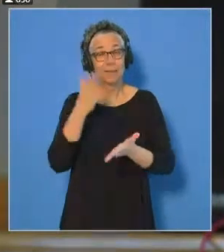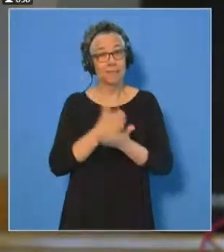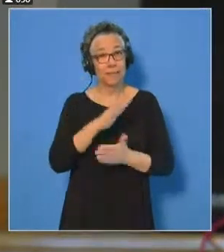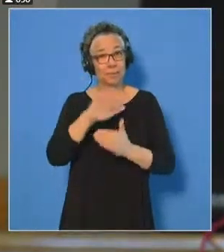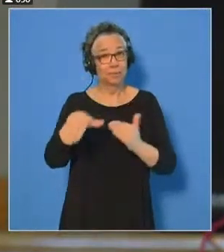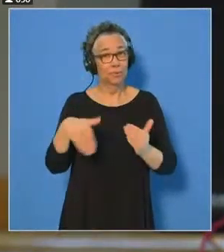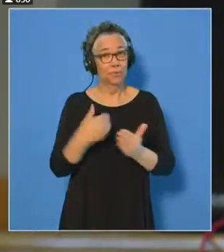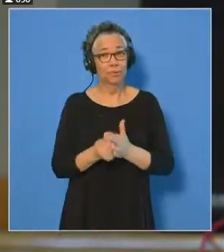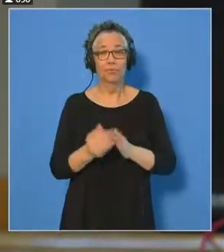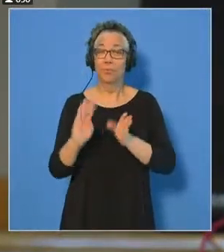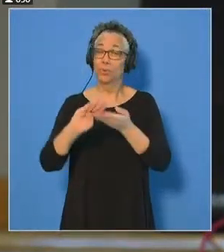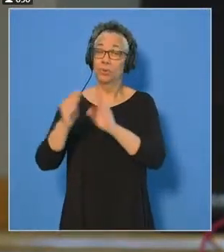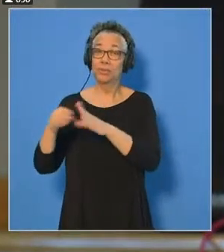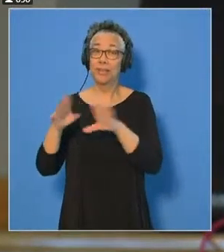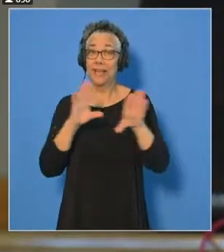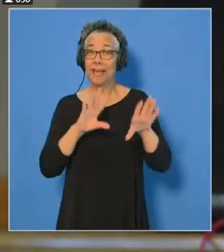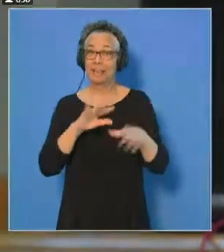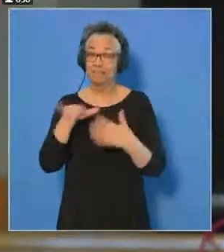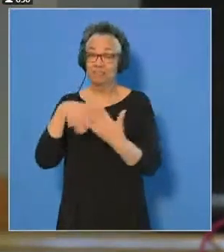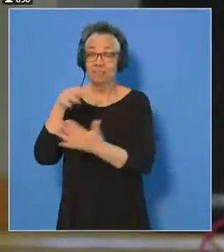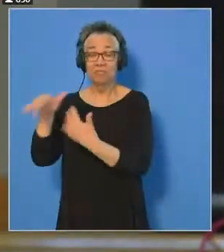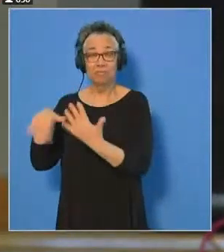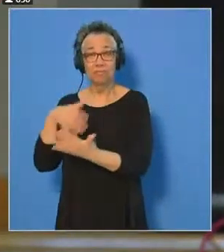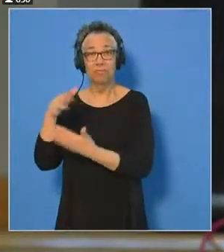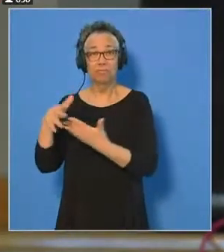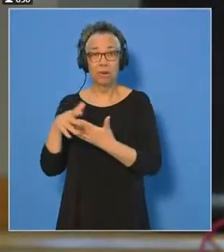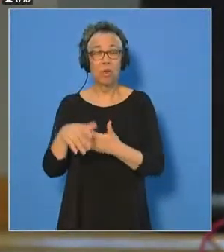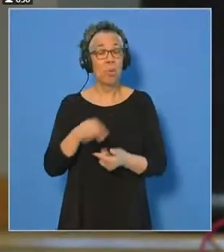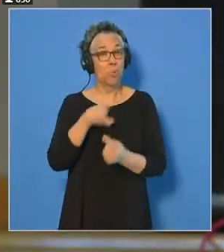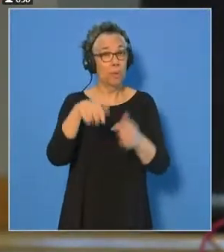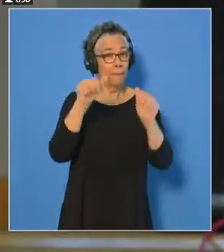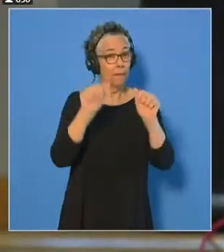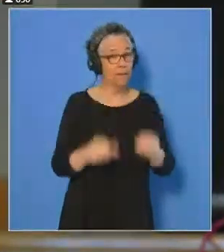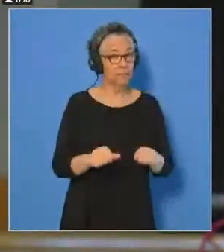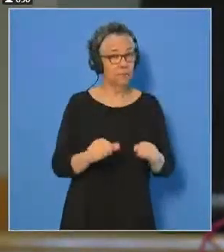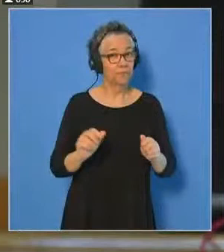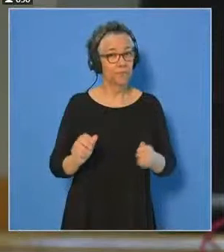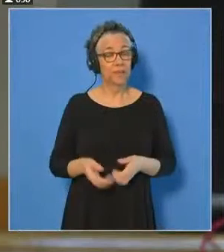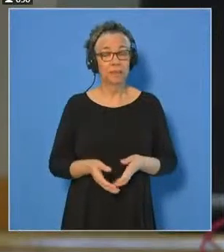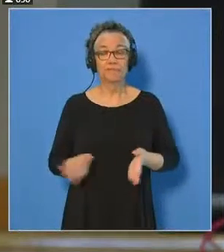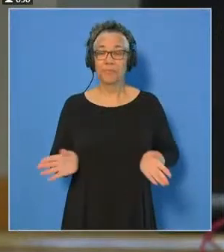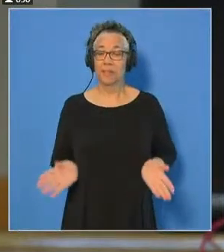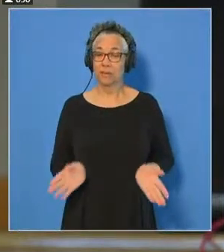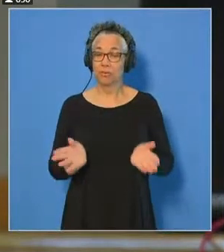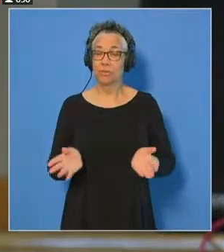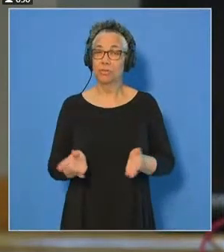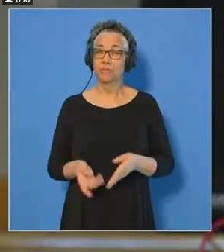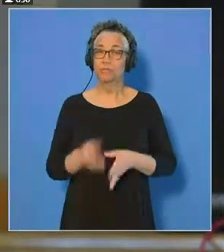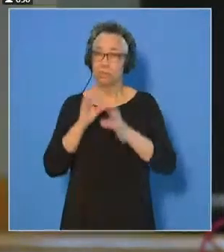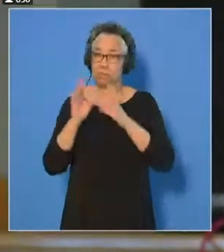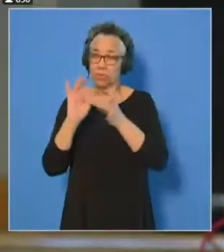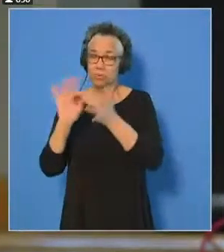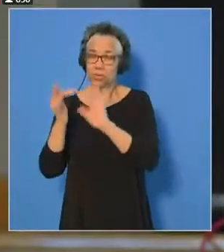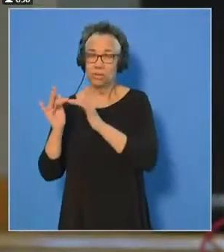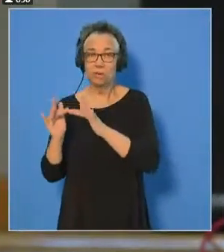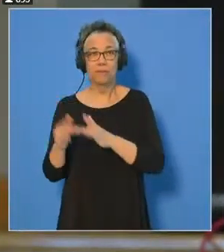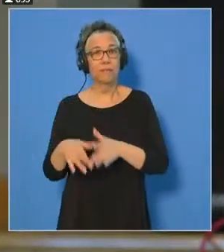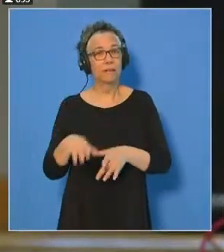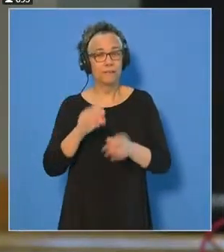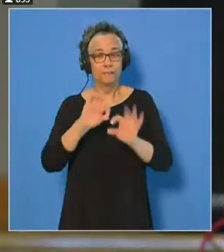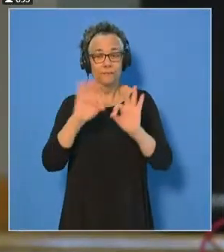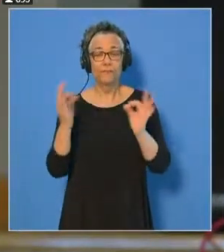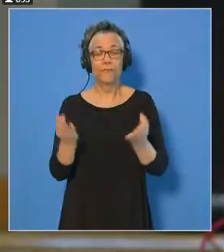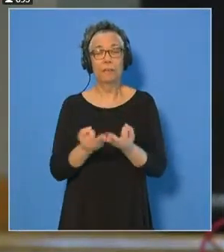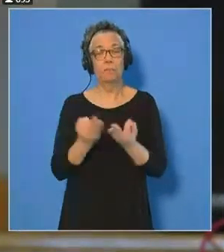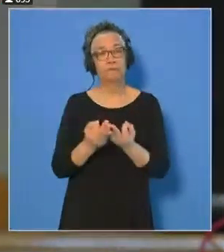communal activities and gatherings, and where possible, encourage family members to keep in touch with their loved ones by phone or video chat or other